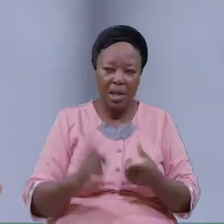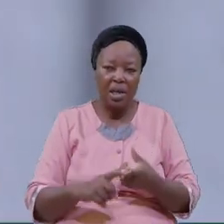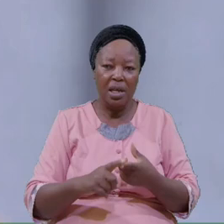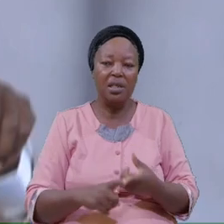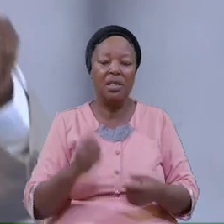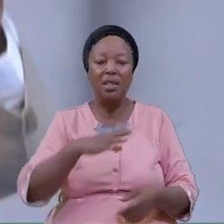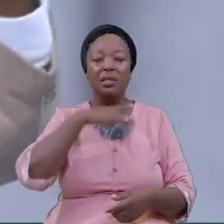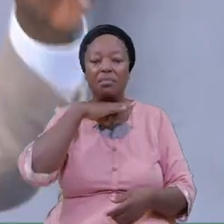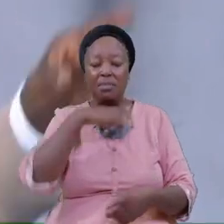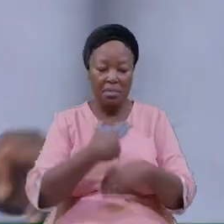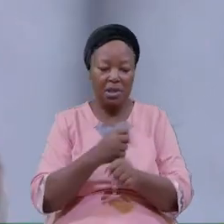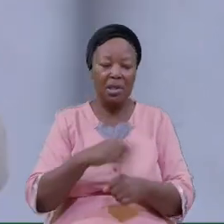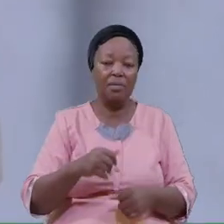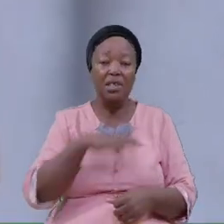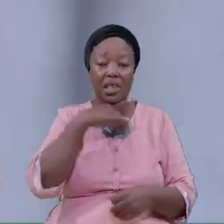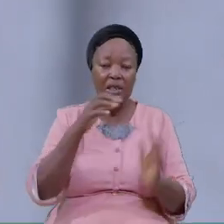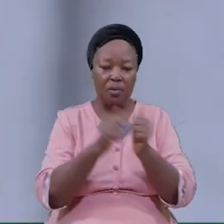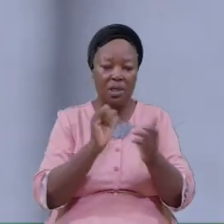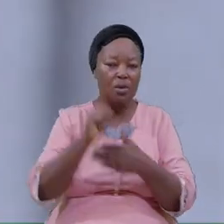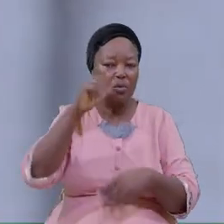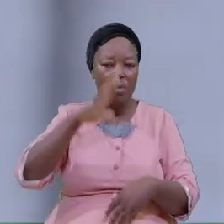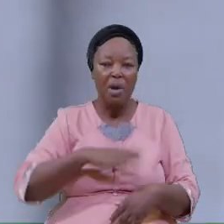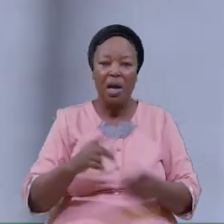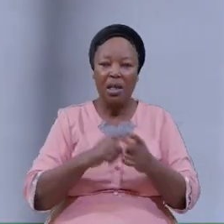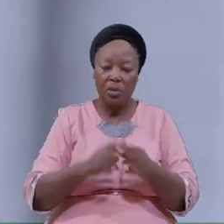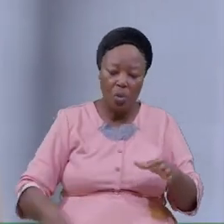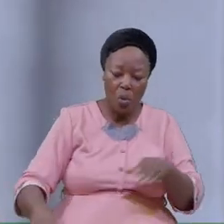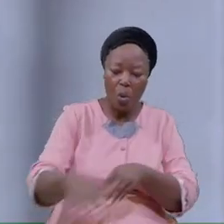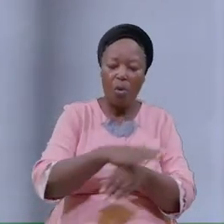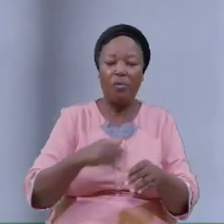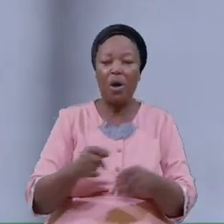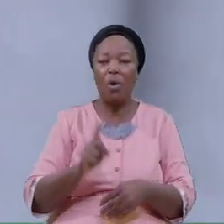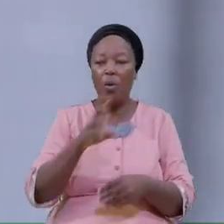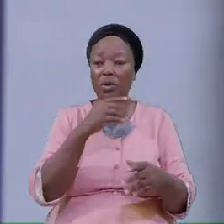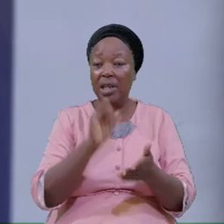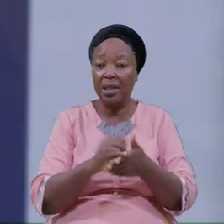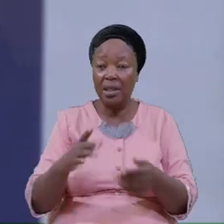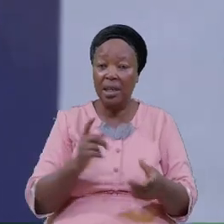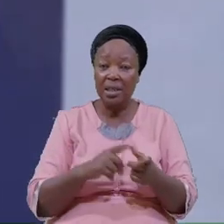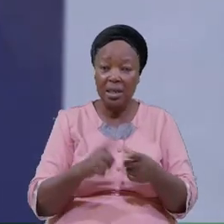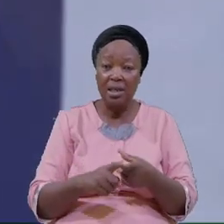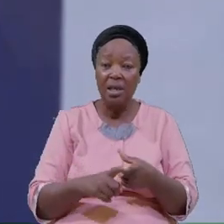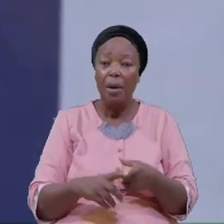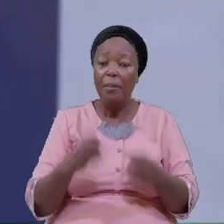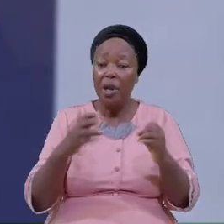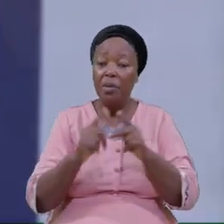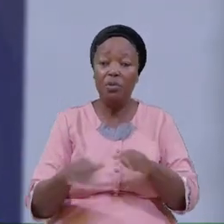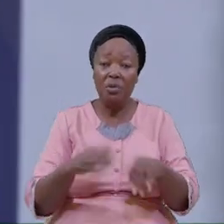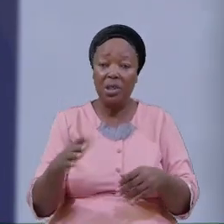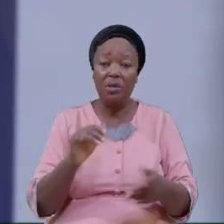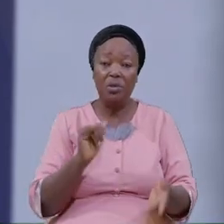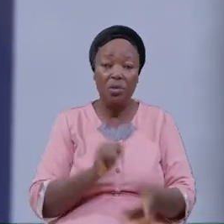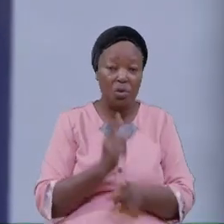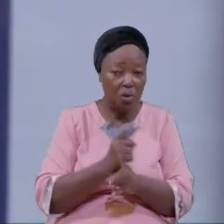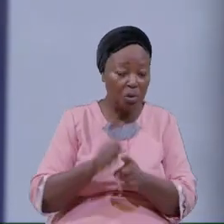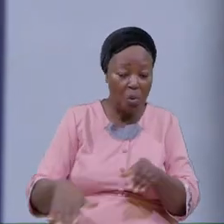la femme. And to cover up. Et pour cacher many cela, people do things to cover up. Beaucoup font plusieurs choses pour cacher les choses.